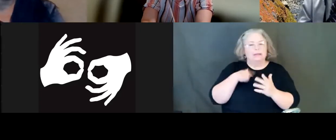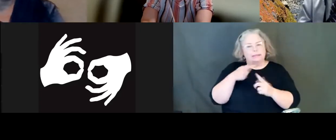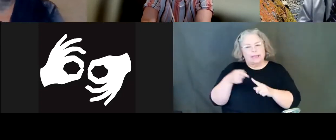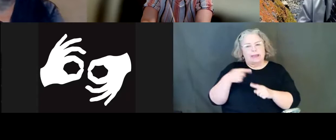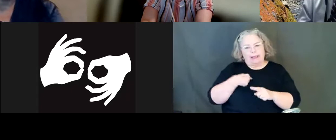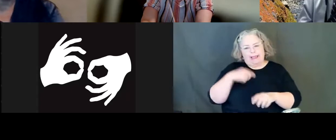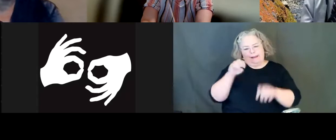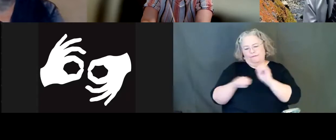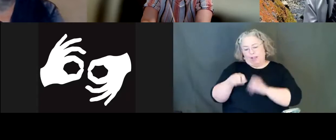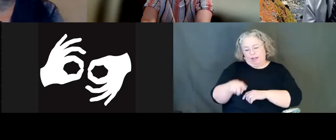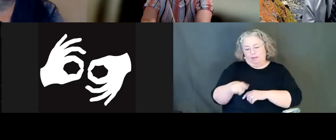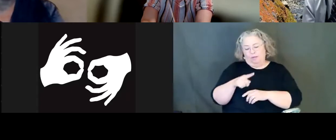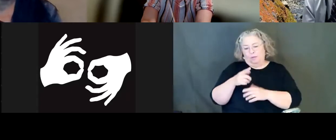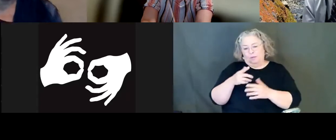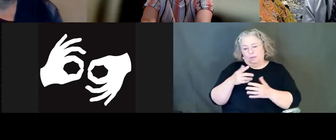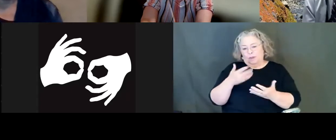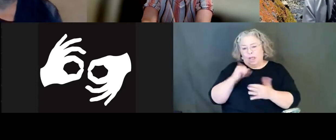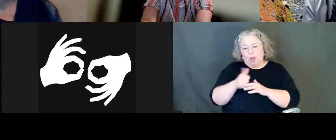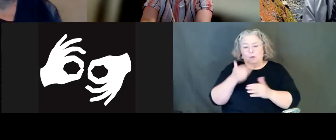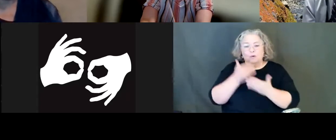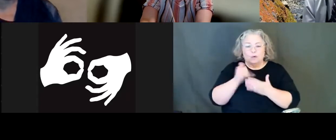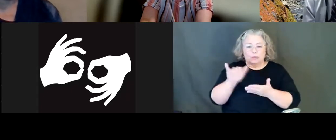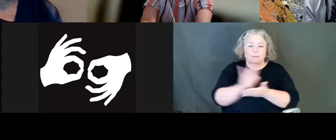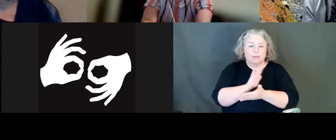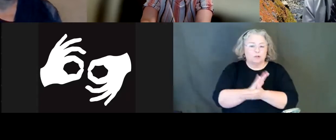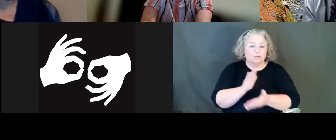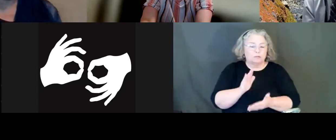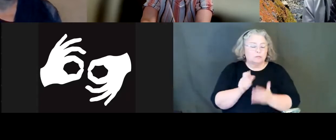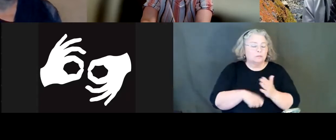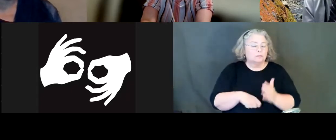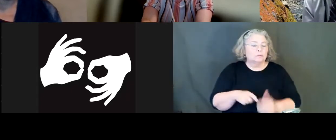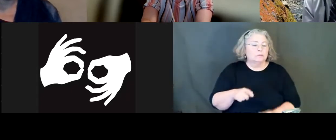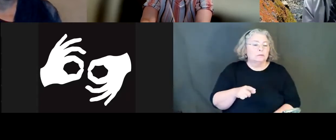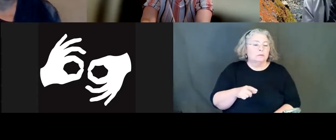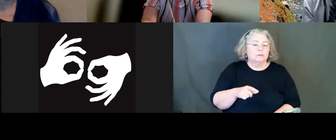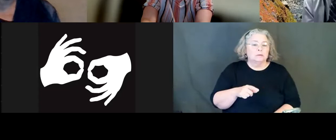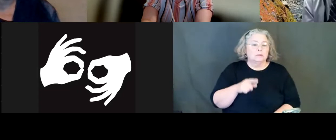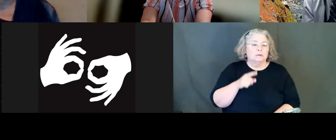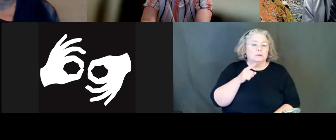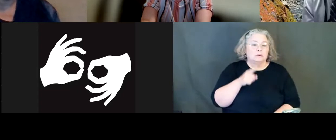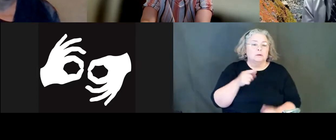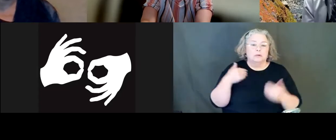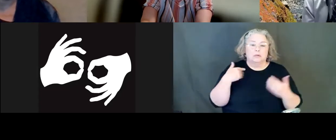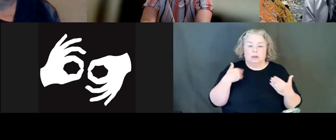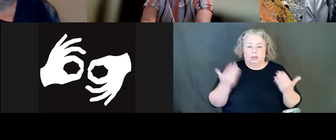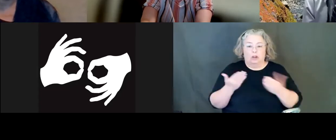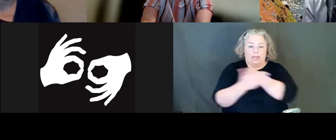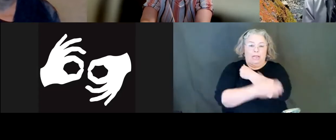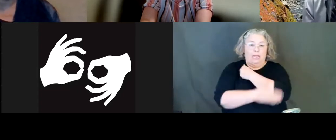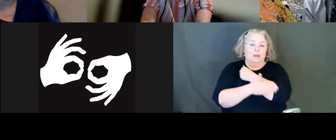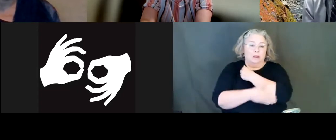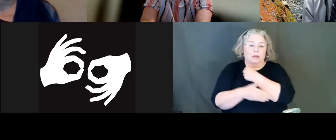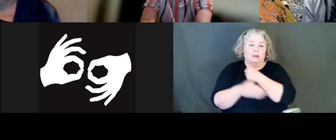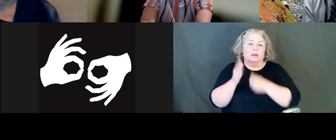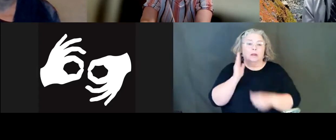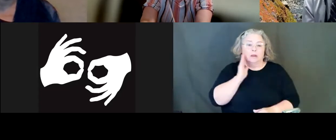So I, with with us at the county, definitely being